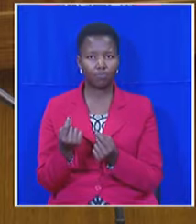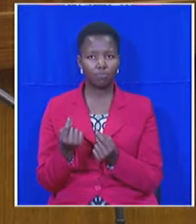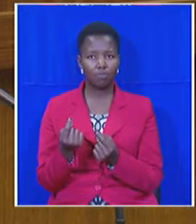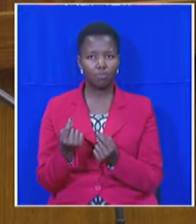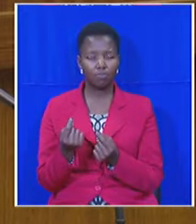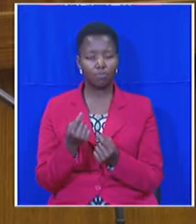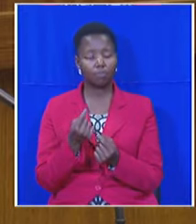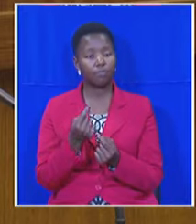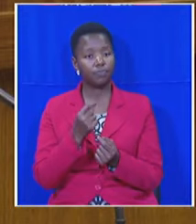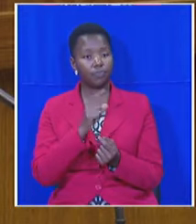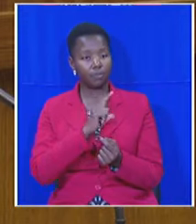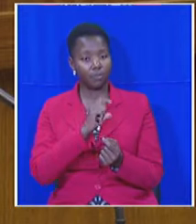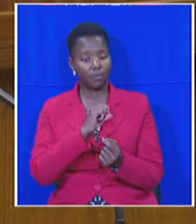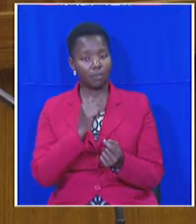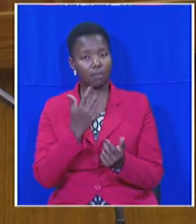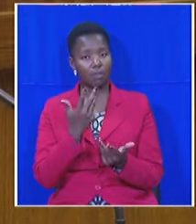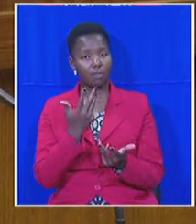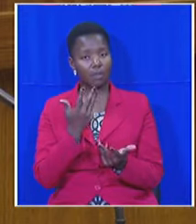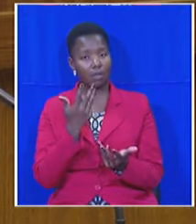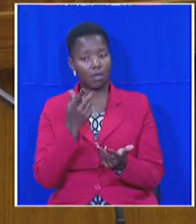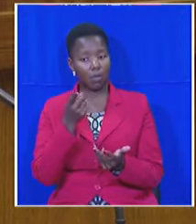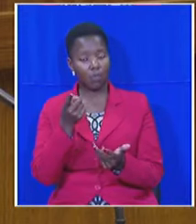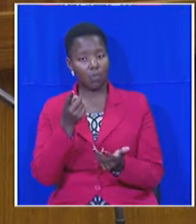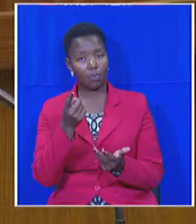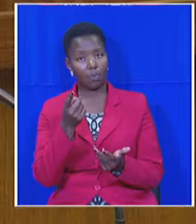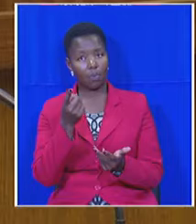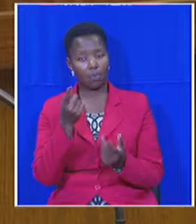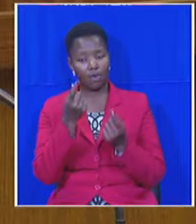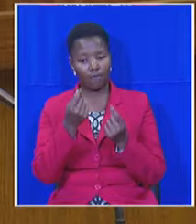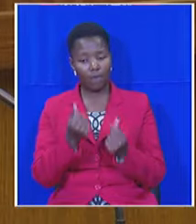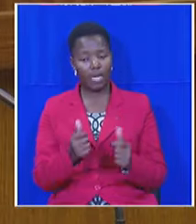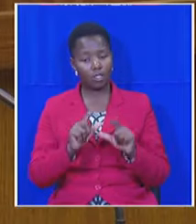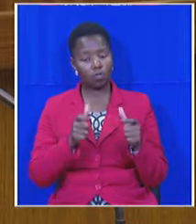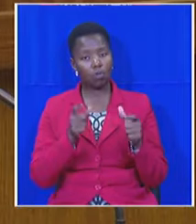Maybe that's why in your proposal that you tabled in the Finance Committee